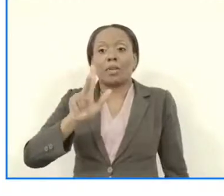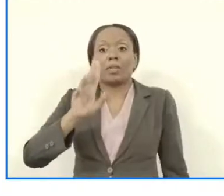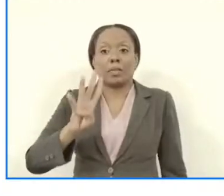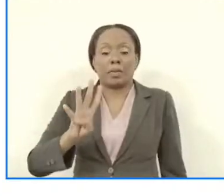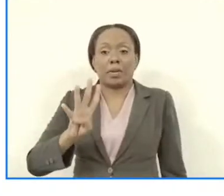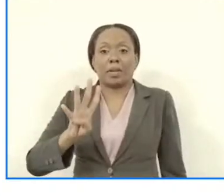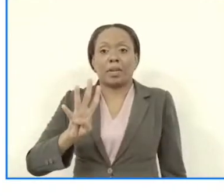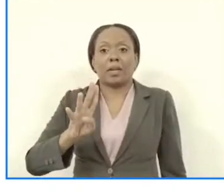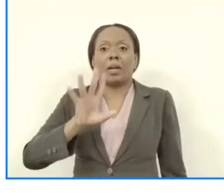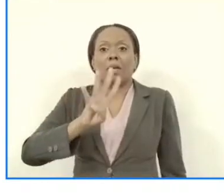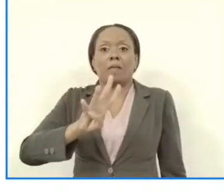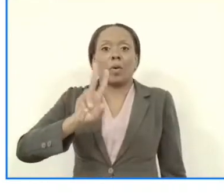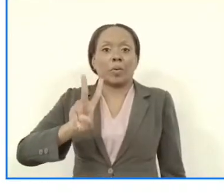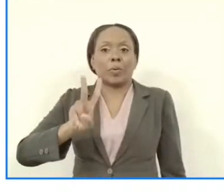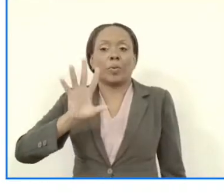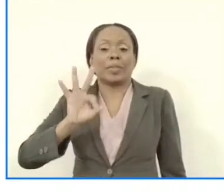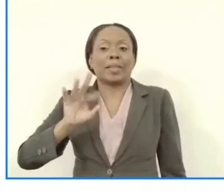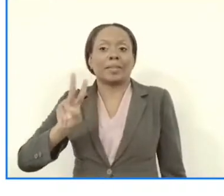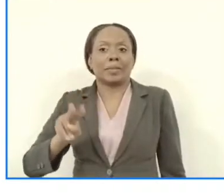434-434-4292,